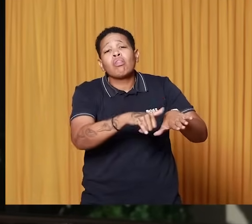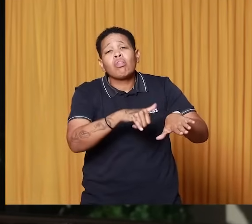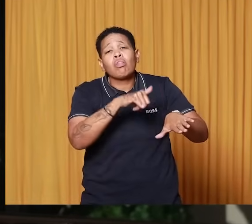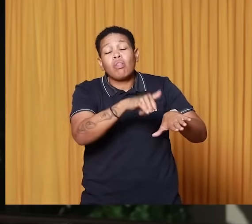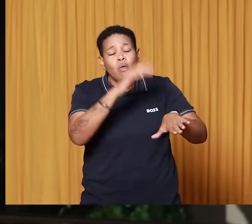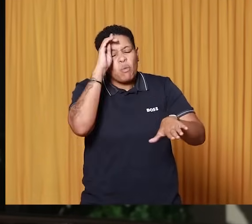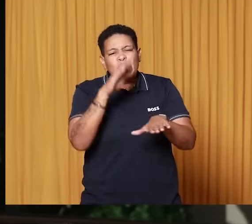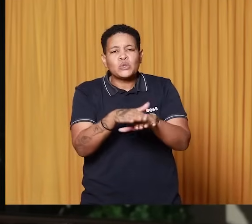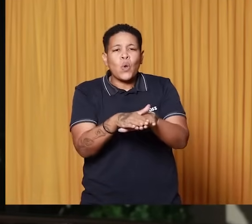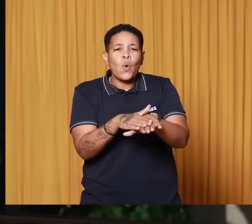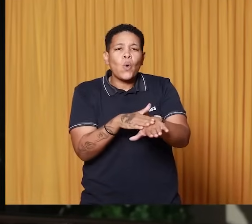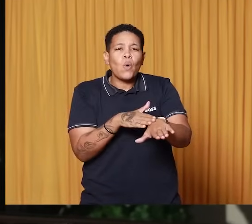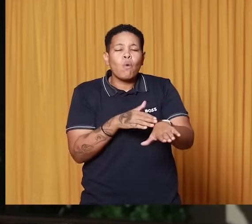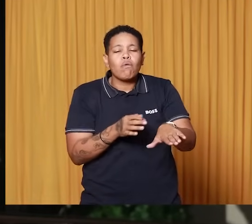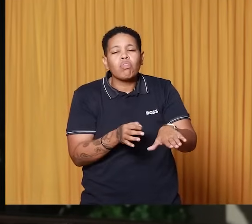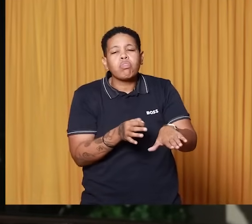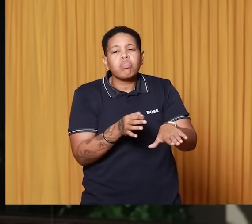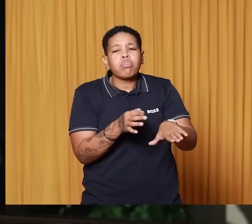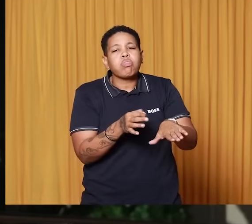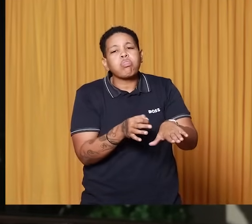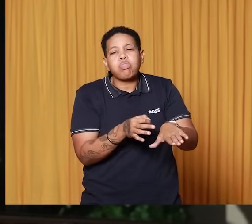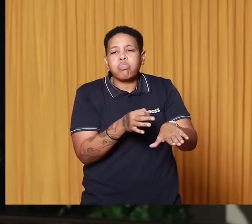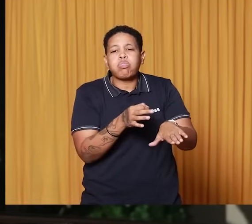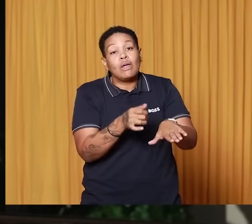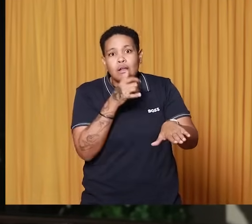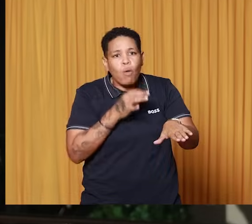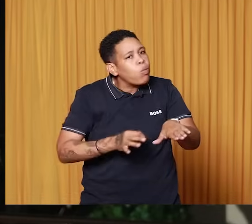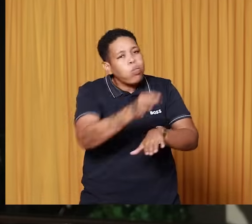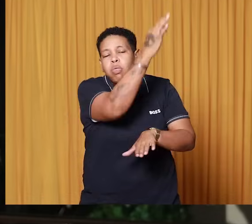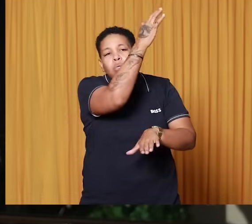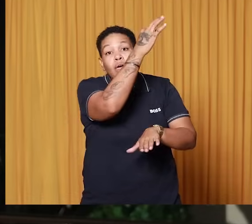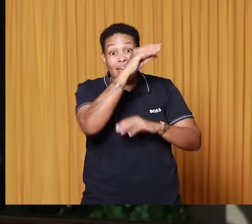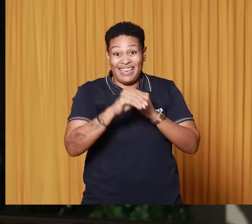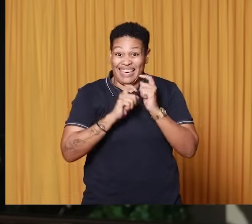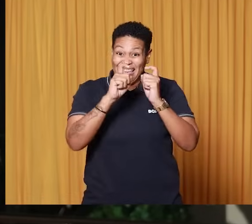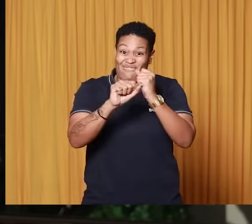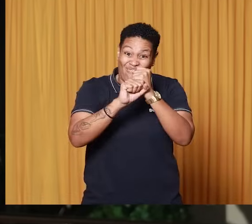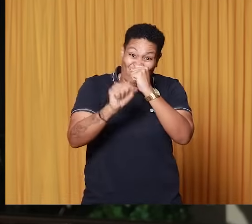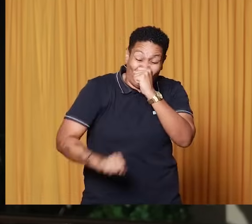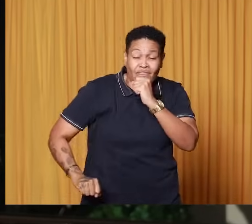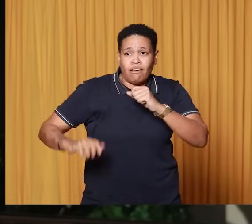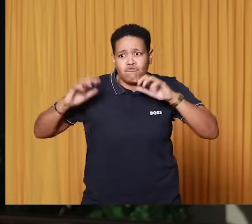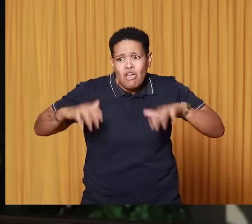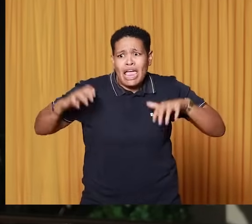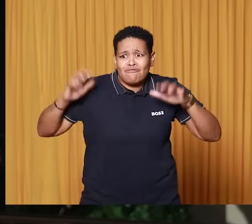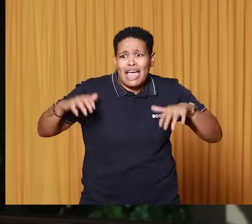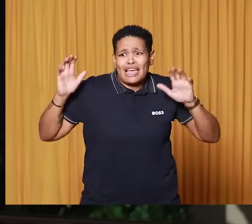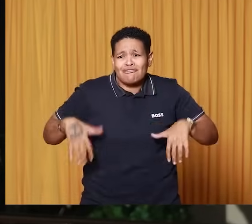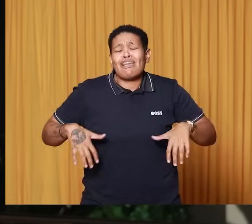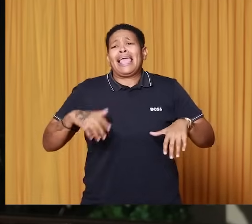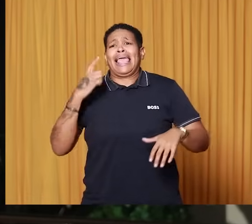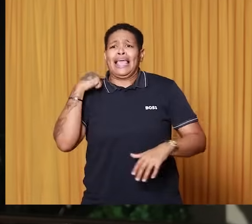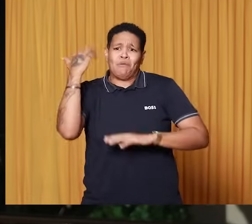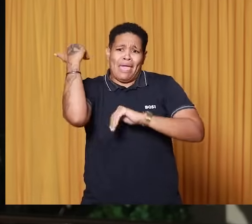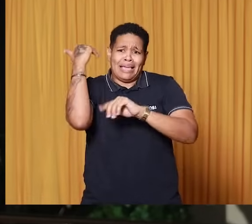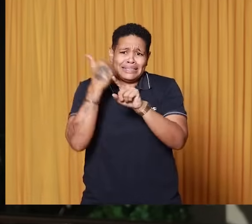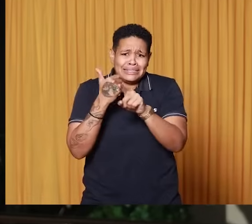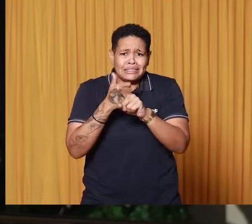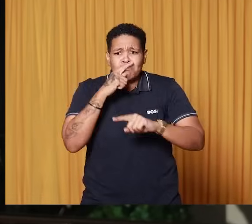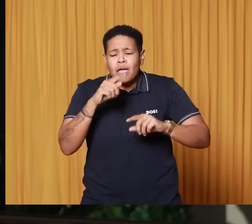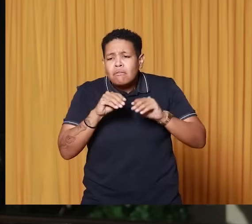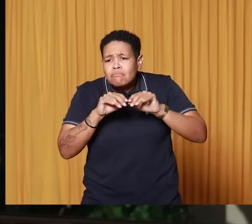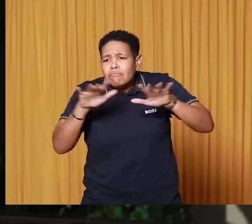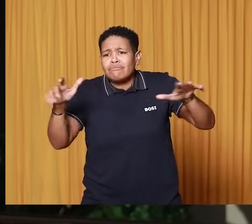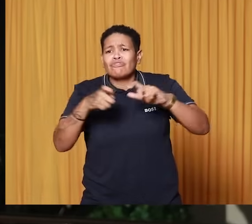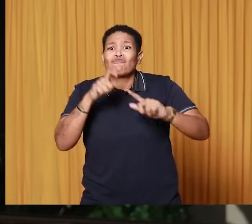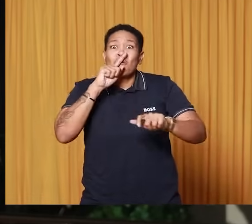slow moving nature of this system. Given the extended days of rains leading up to landfall and the expected